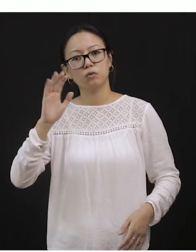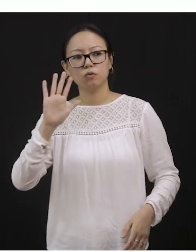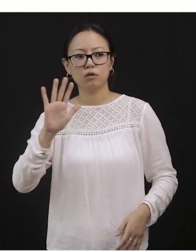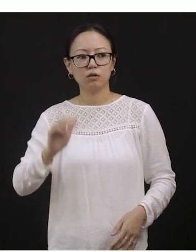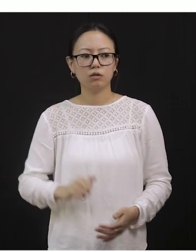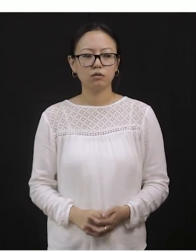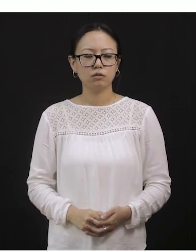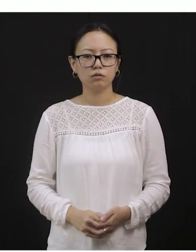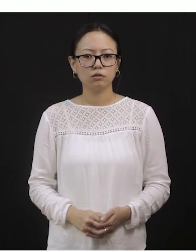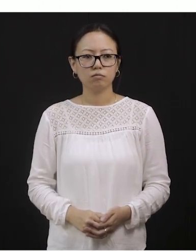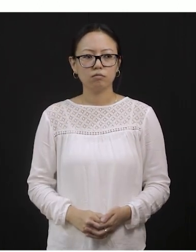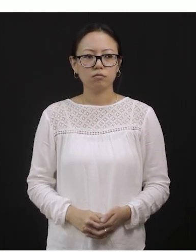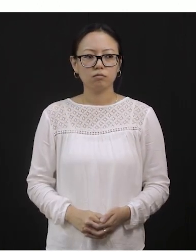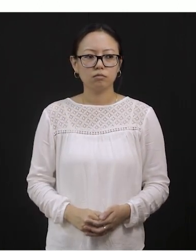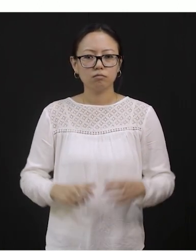here, he used to give all